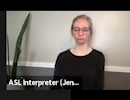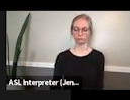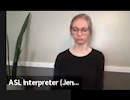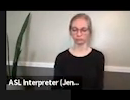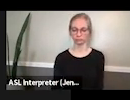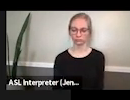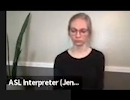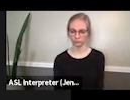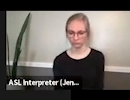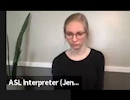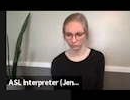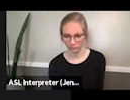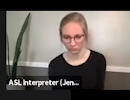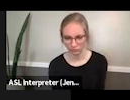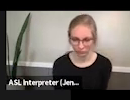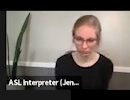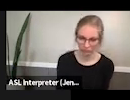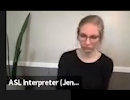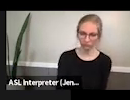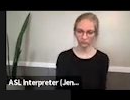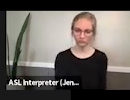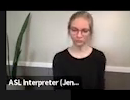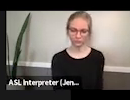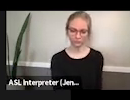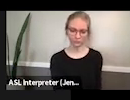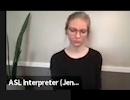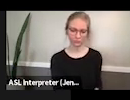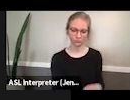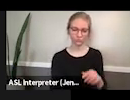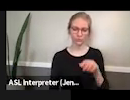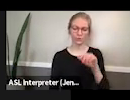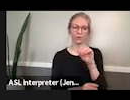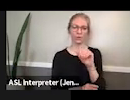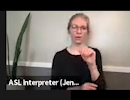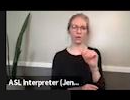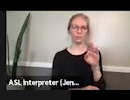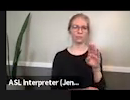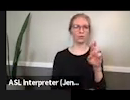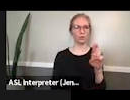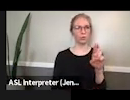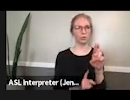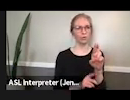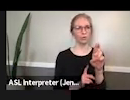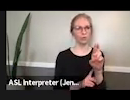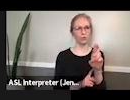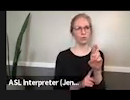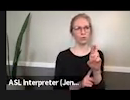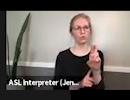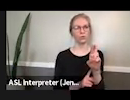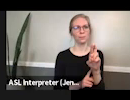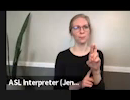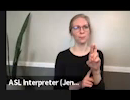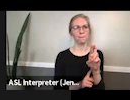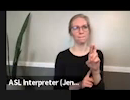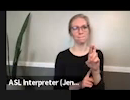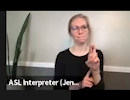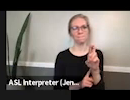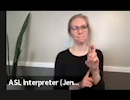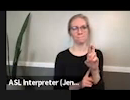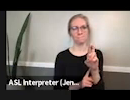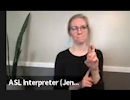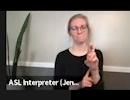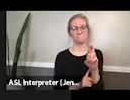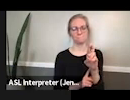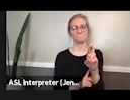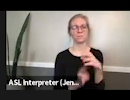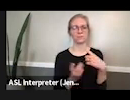second one is called the AABR, Automated Auditory Brainstem Response. Sometimes you